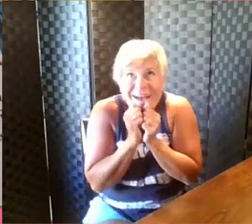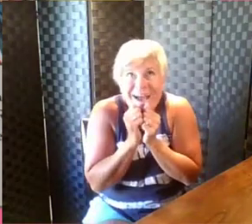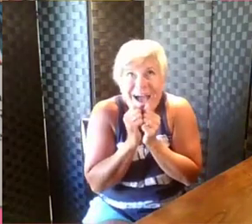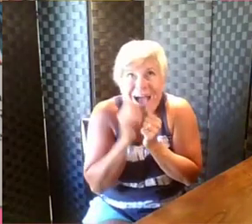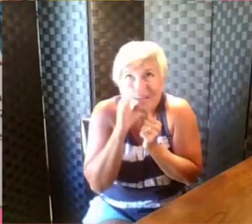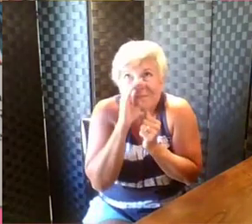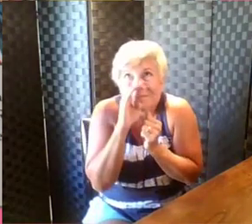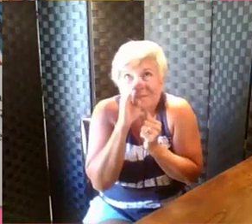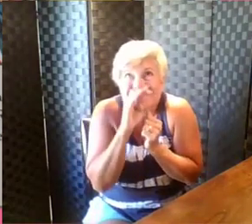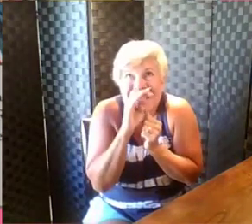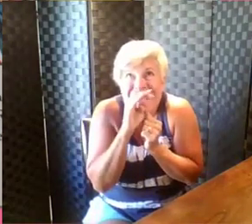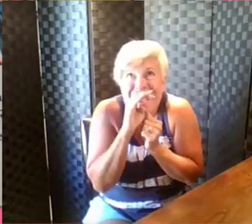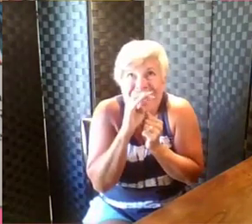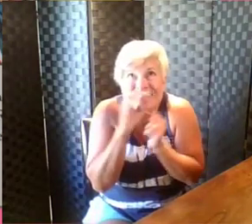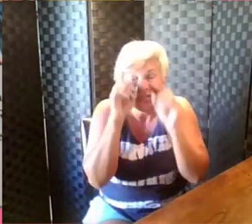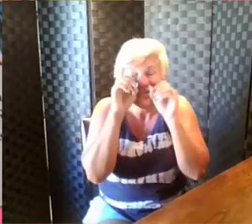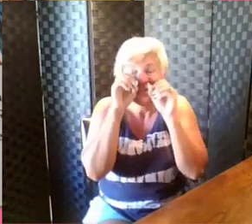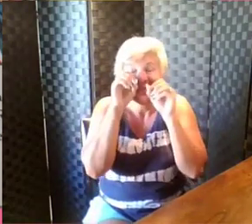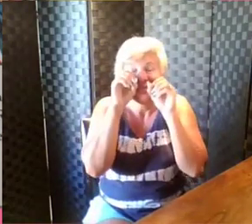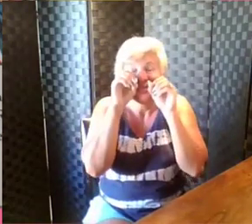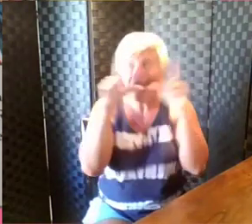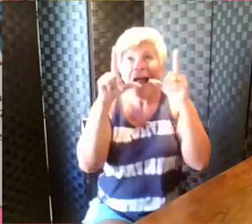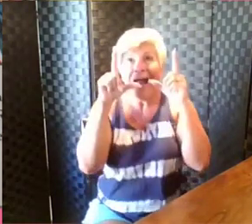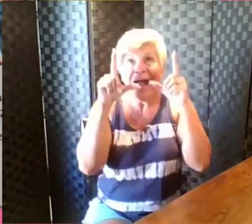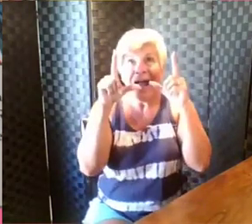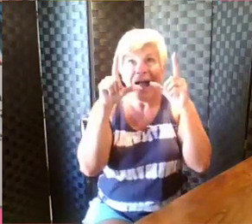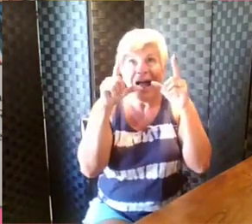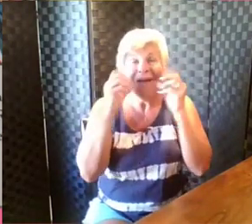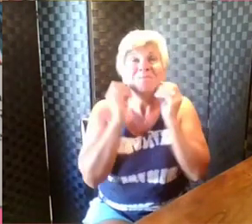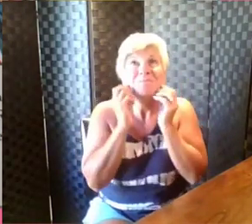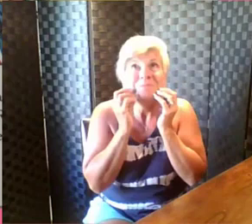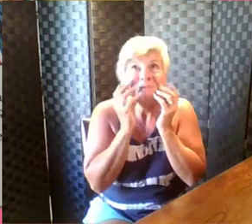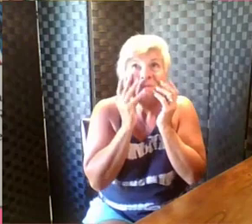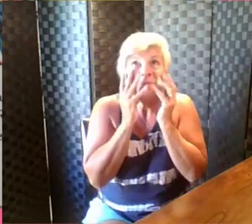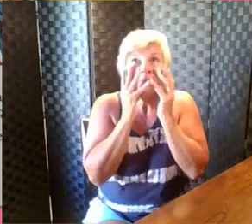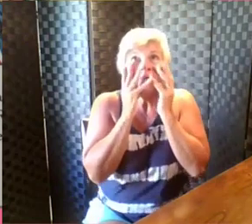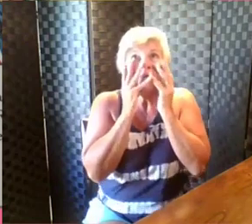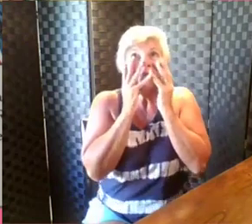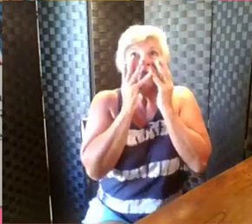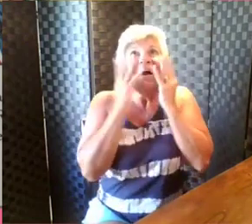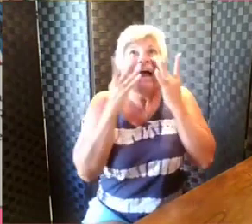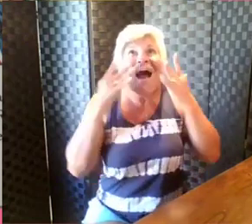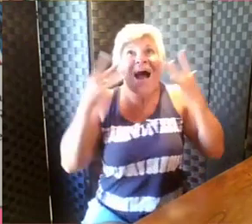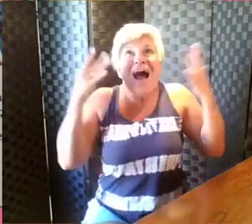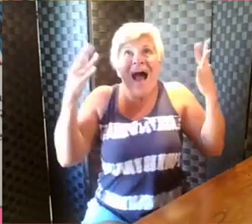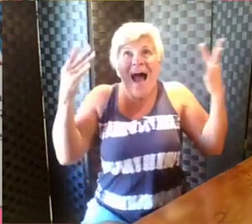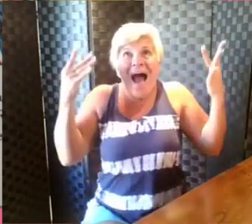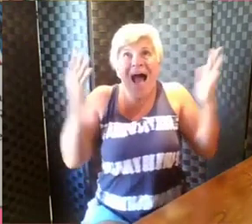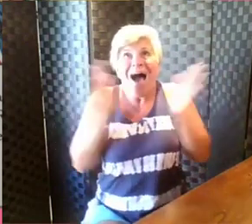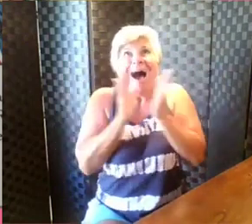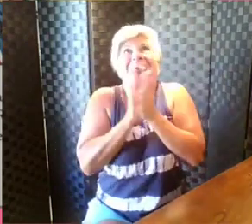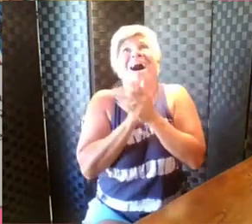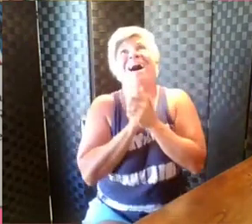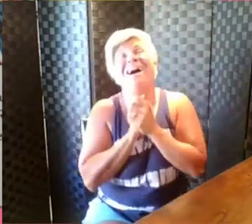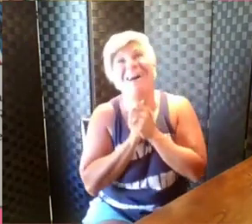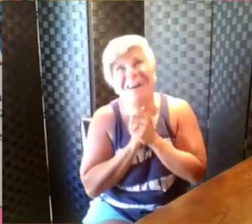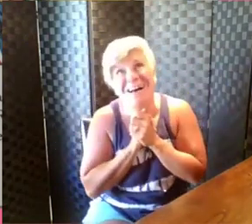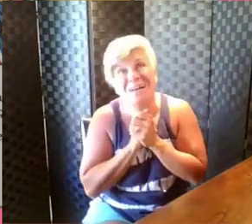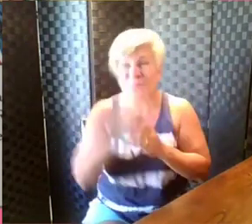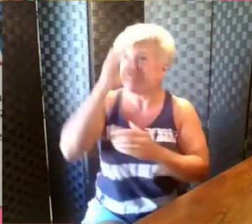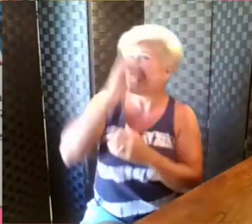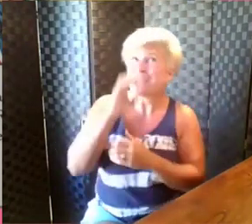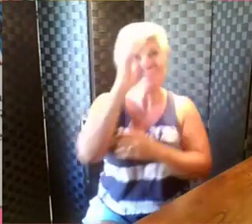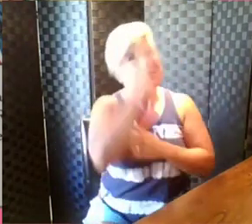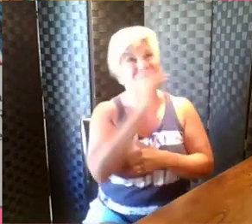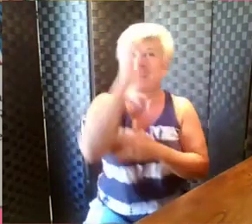Chrysanthemum could scarcely believe her ears. She blushed, she beamed, she bloomed. Chrysanthemum,